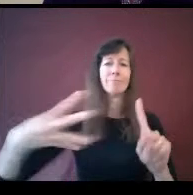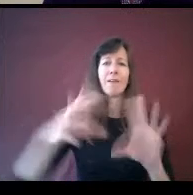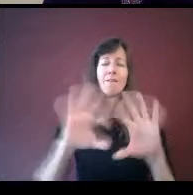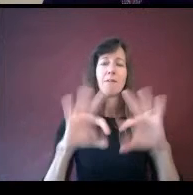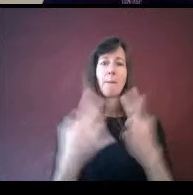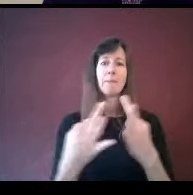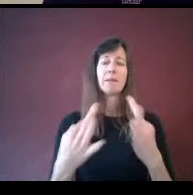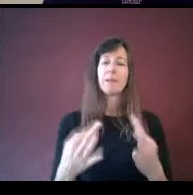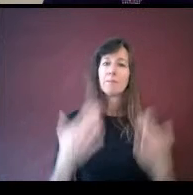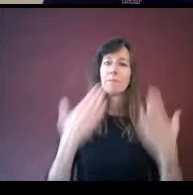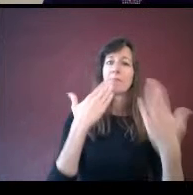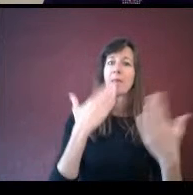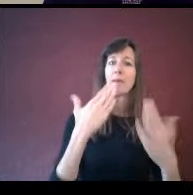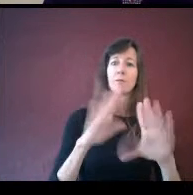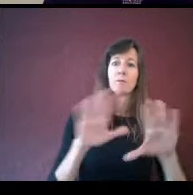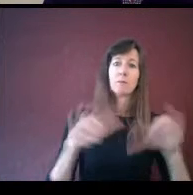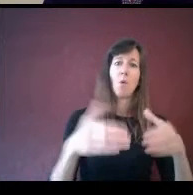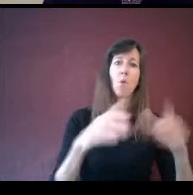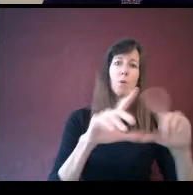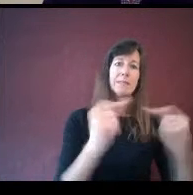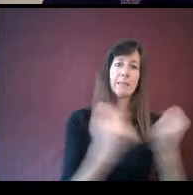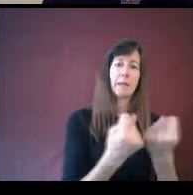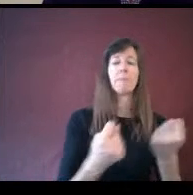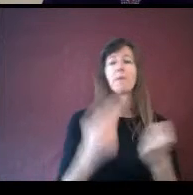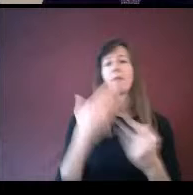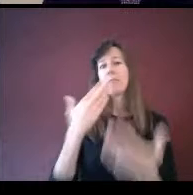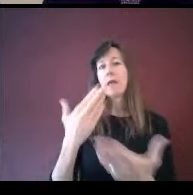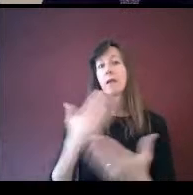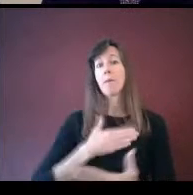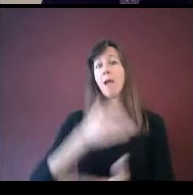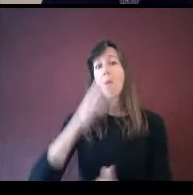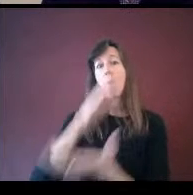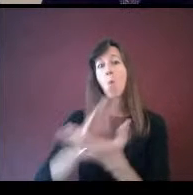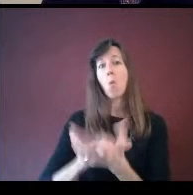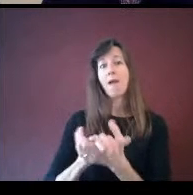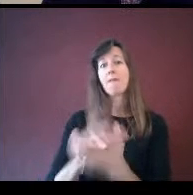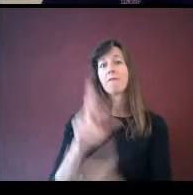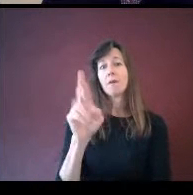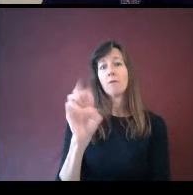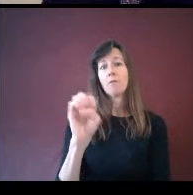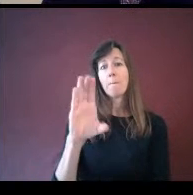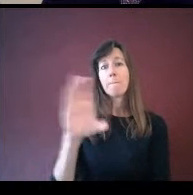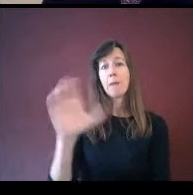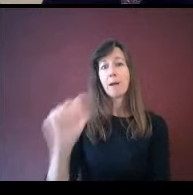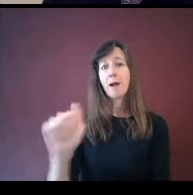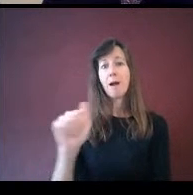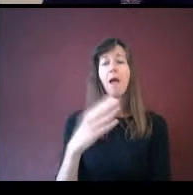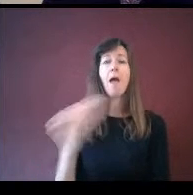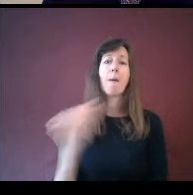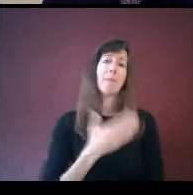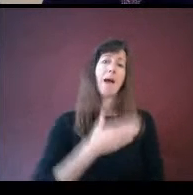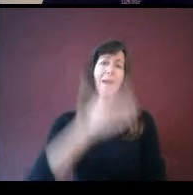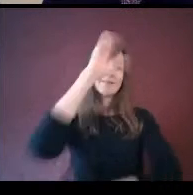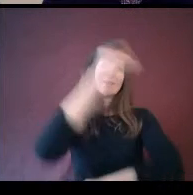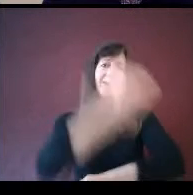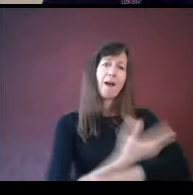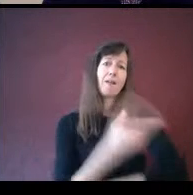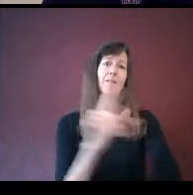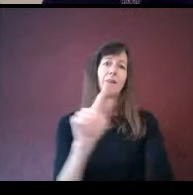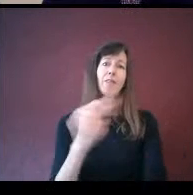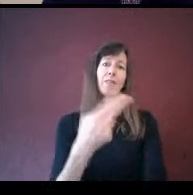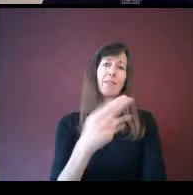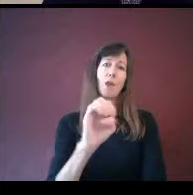wife, Rebecca, my son, Theo, who really doesn't even totally know what this year has been through, but we'll tell him